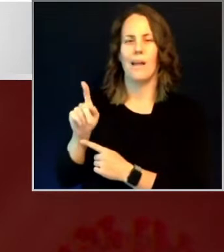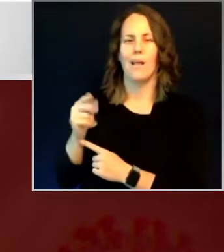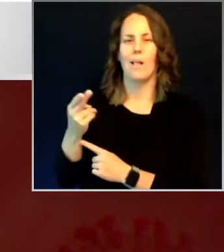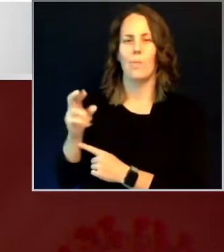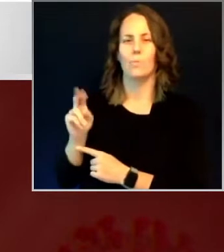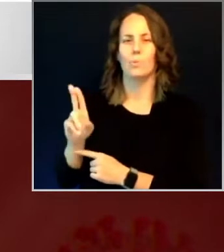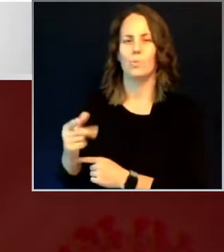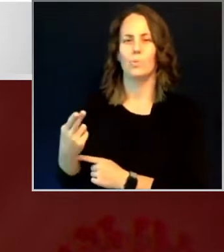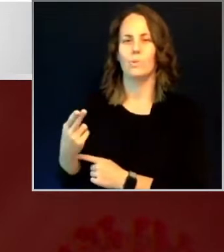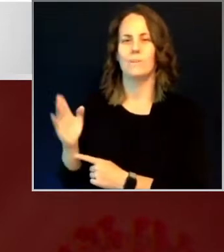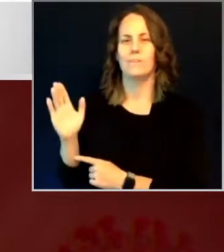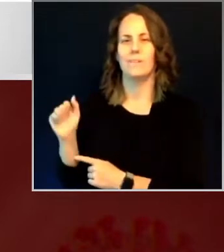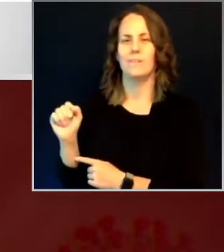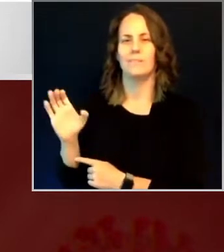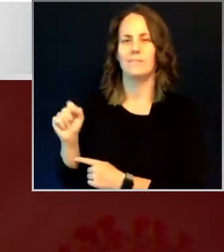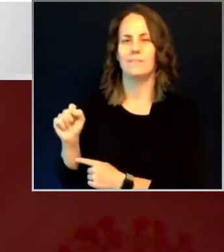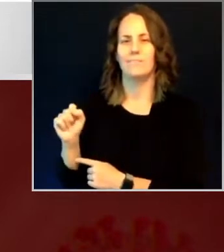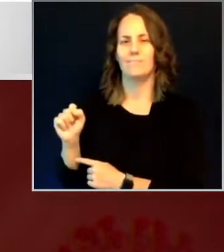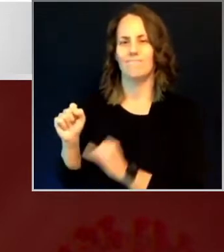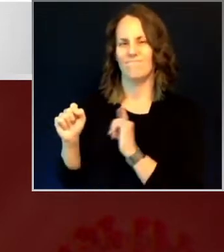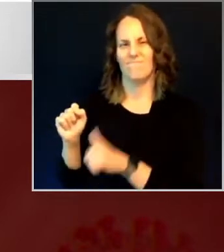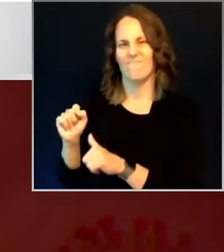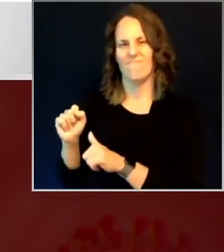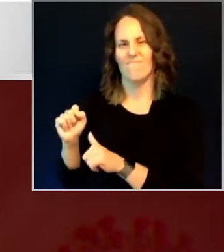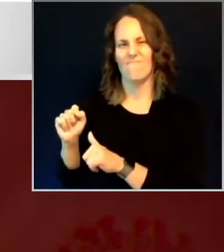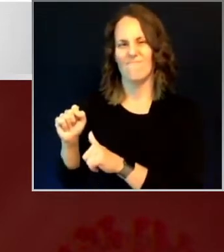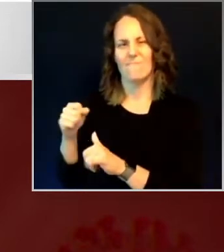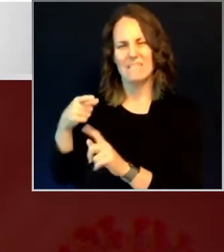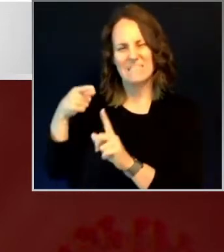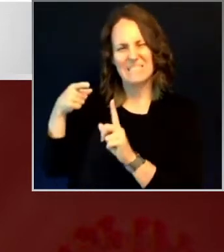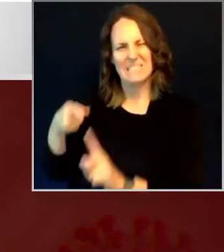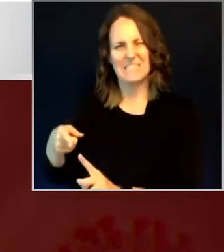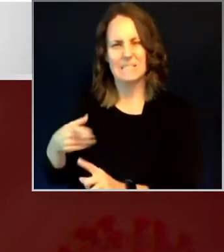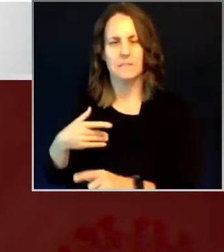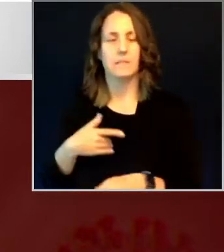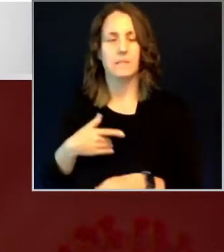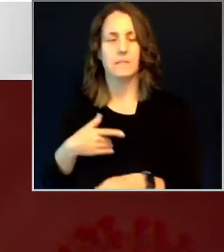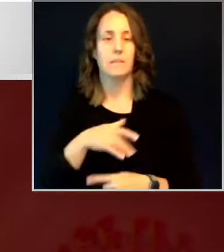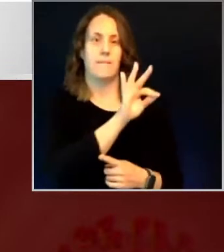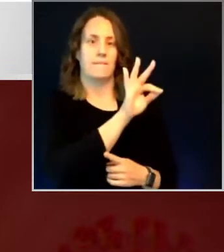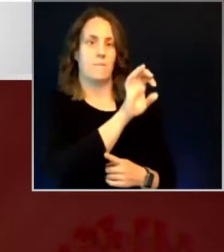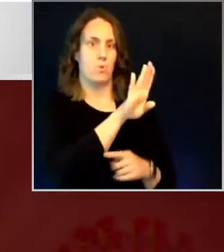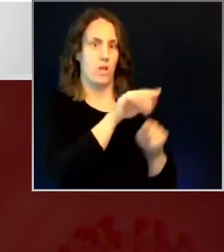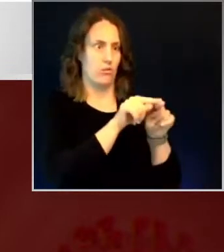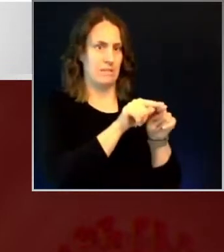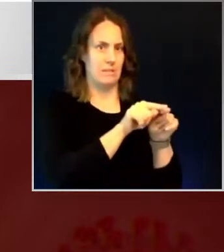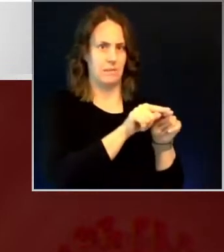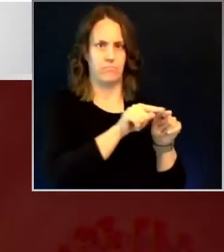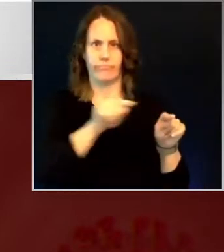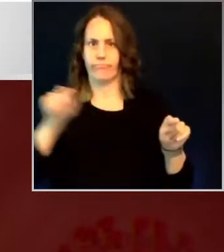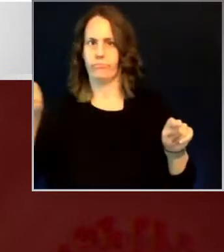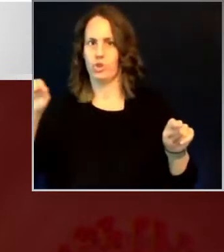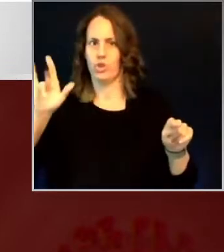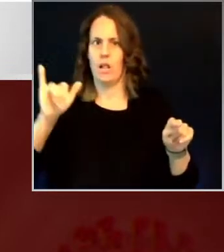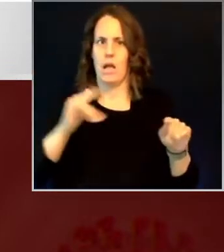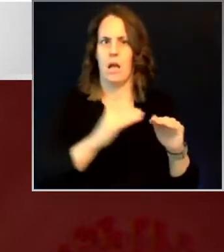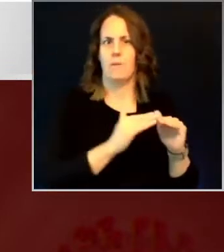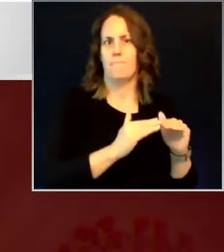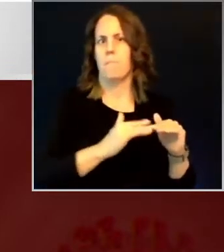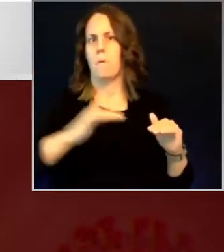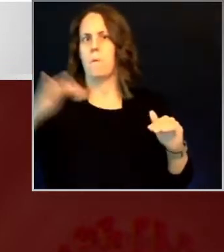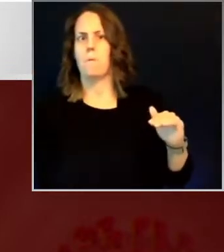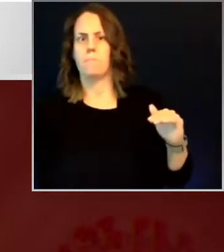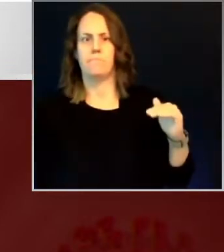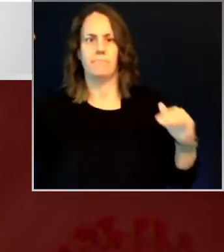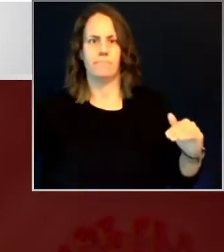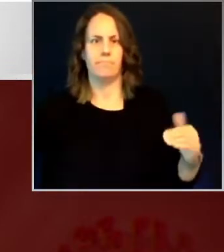cases among the unvaccinated appeared to be relatively flat. Is it an incorrect reading of the data to say that the